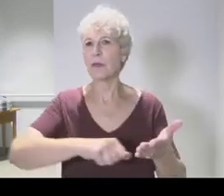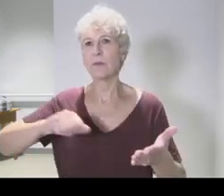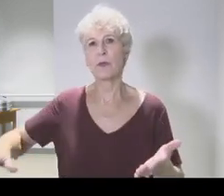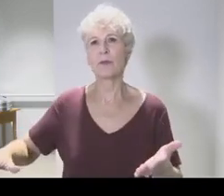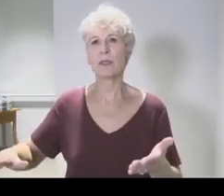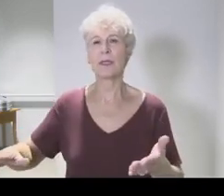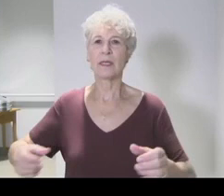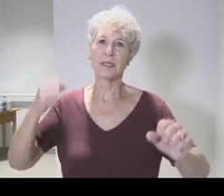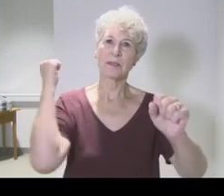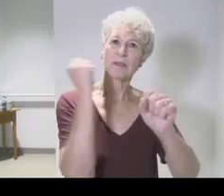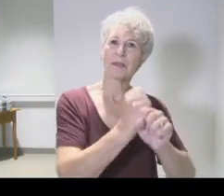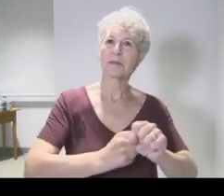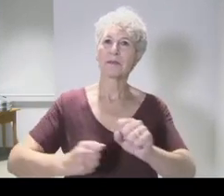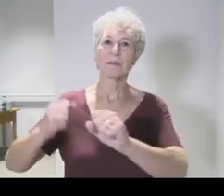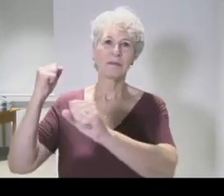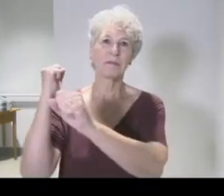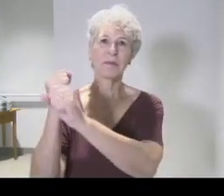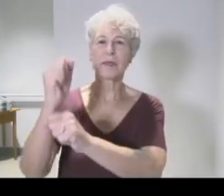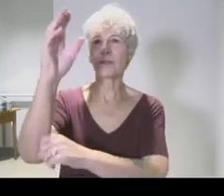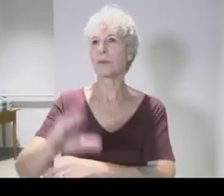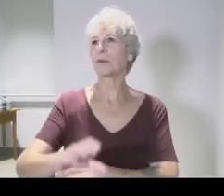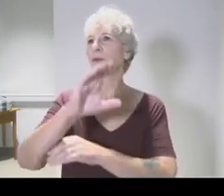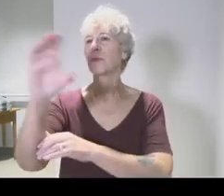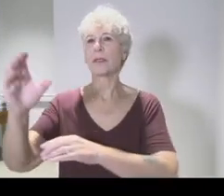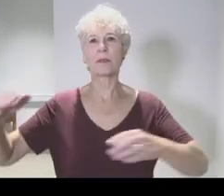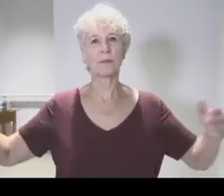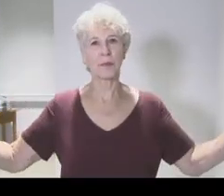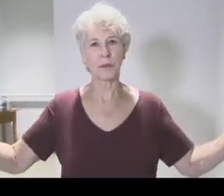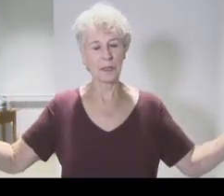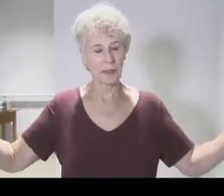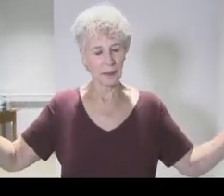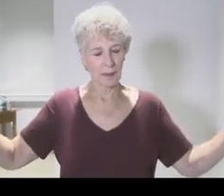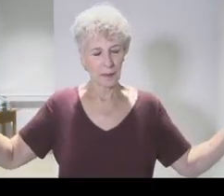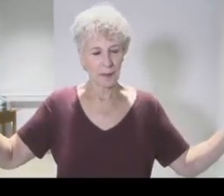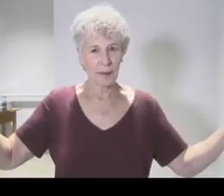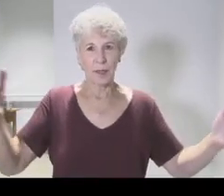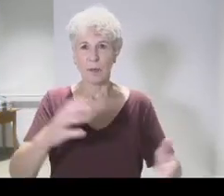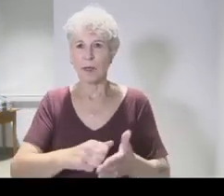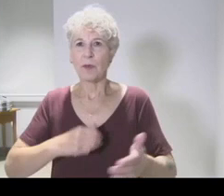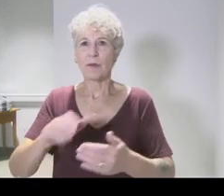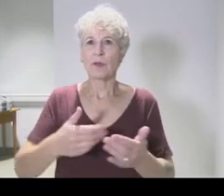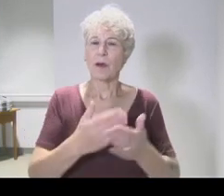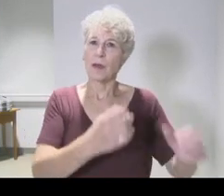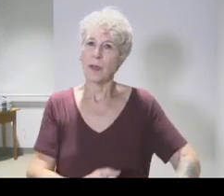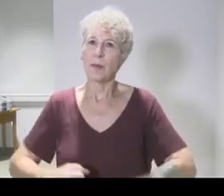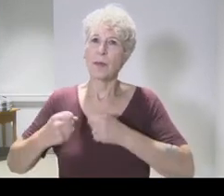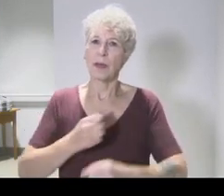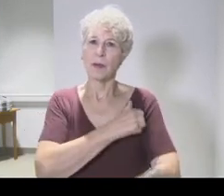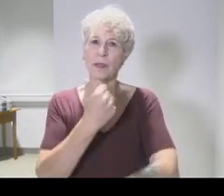it to the cross. And having disarmed the powers and authorities, he made a public spectacle of